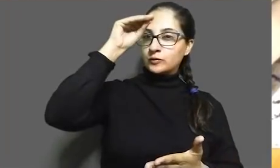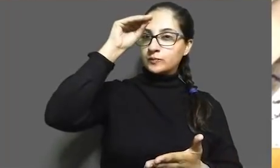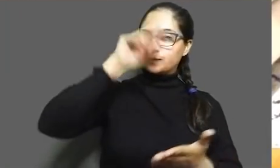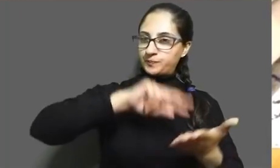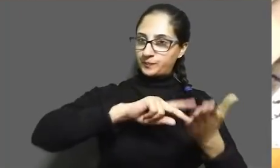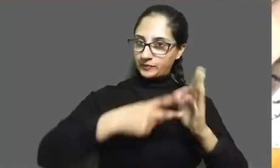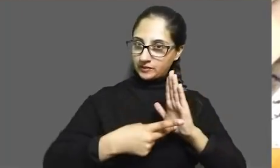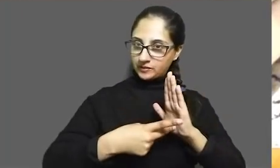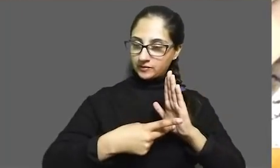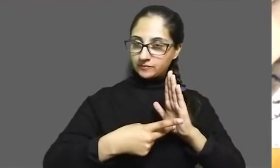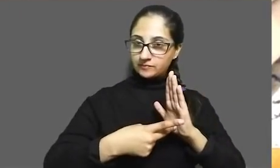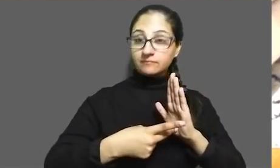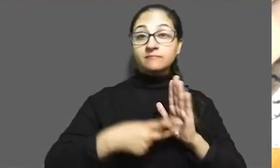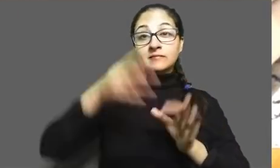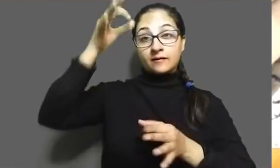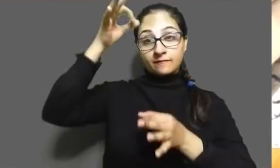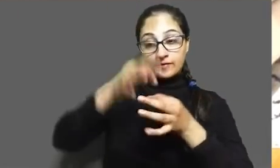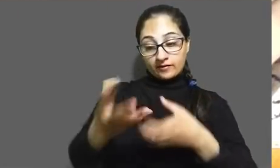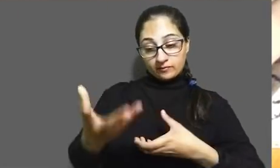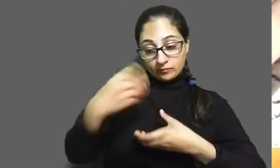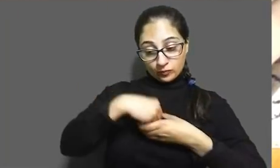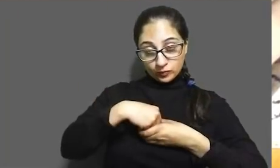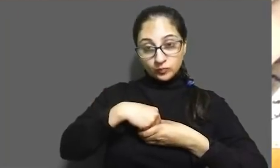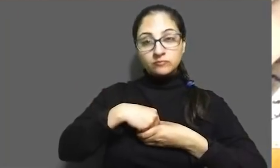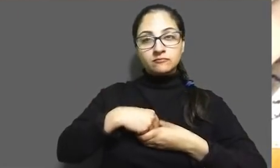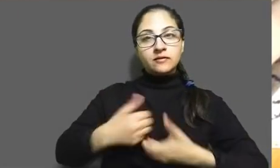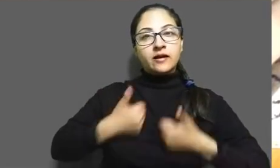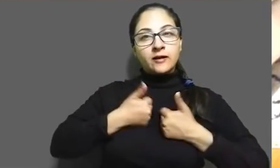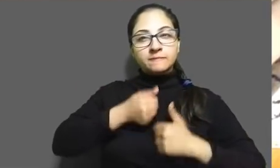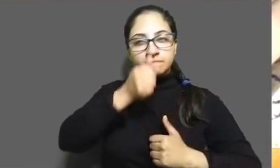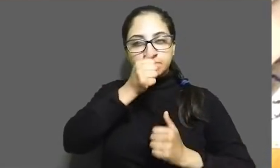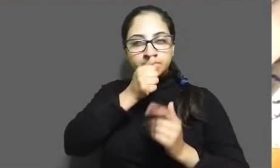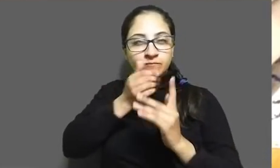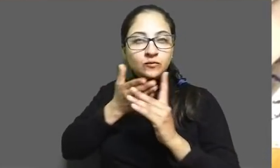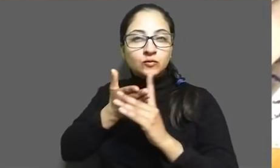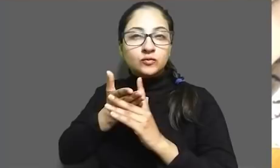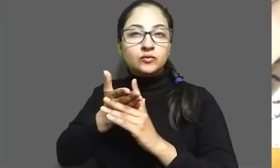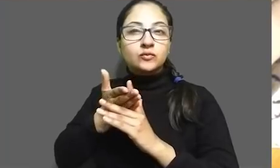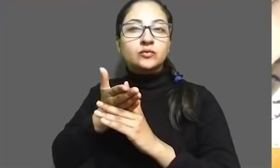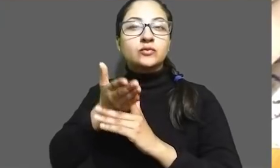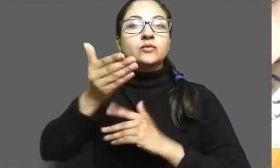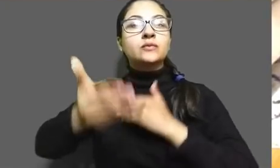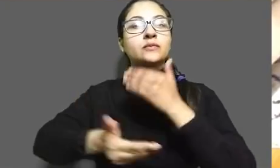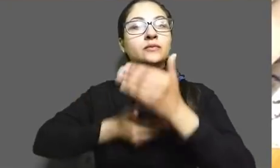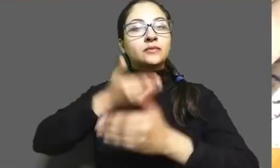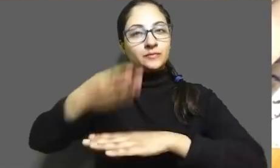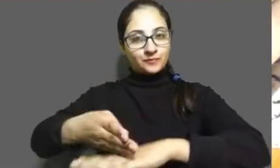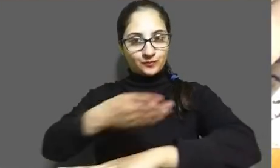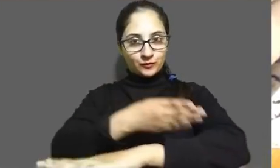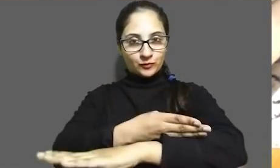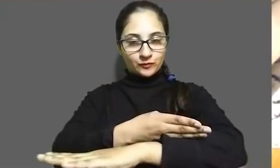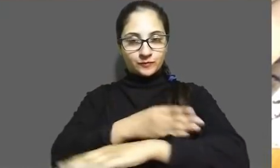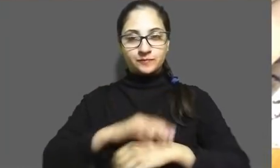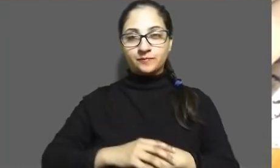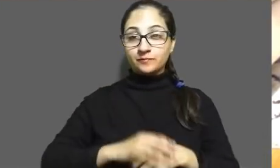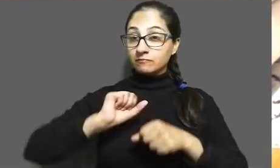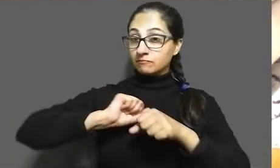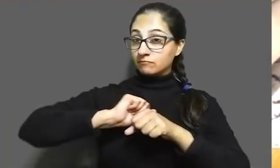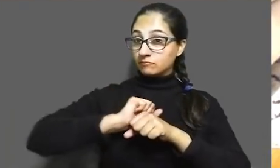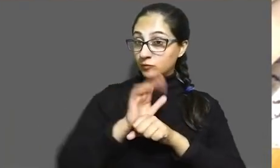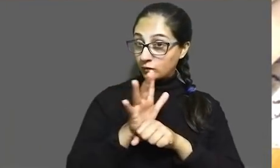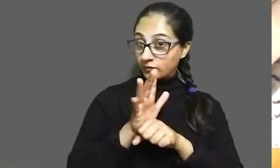promise of vaccines, but through the knowledge and certainty that Allah's divine grace is with us.